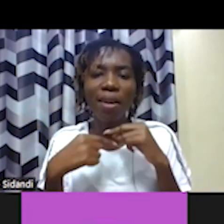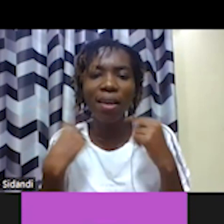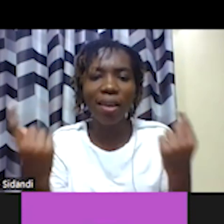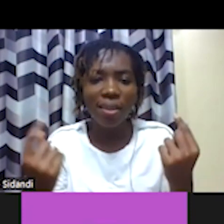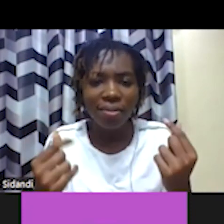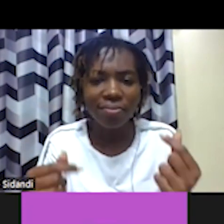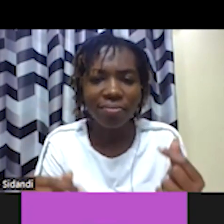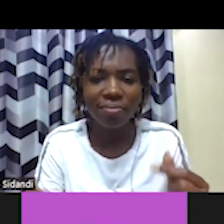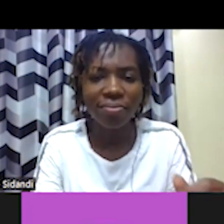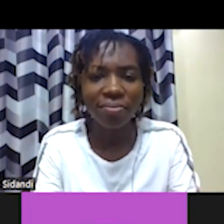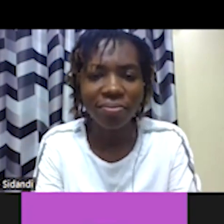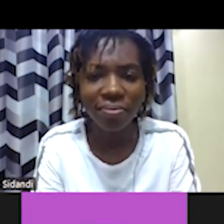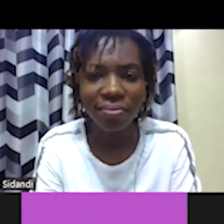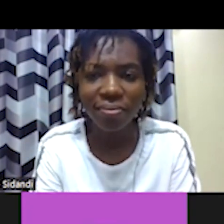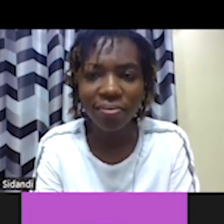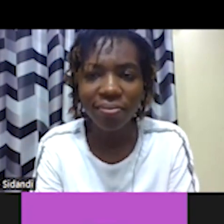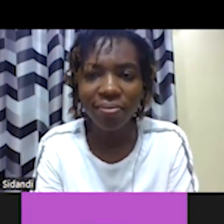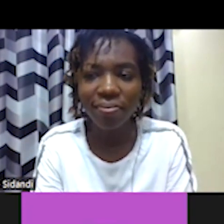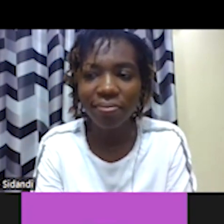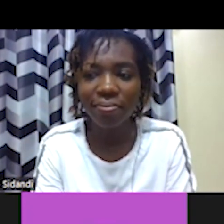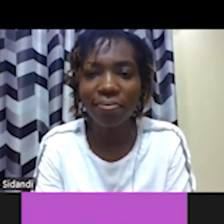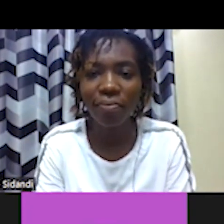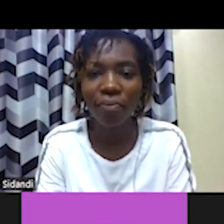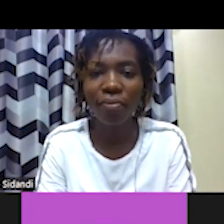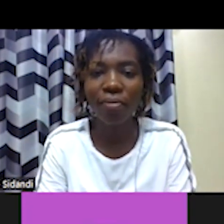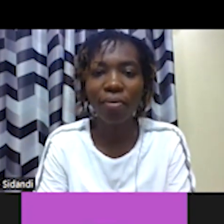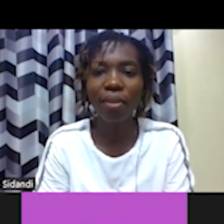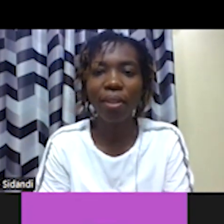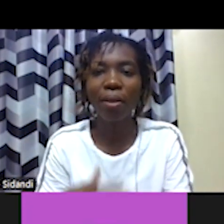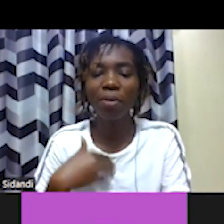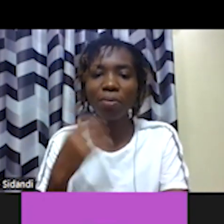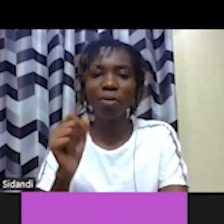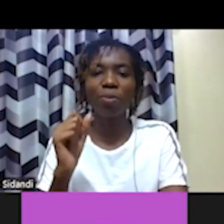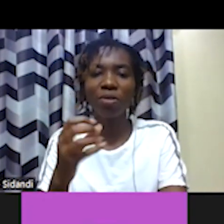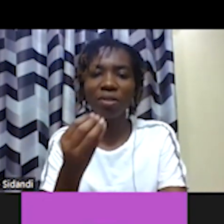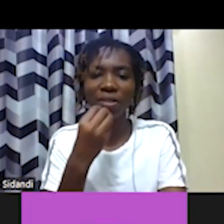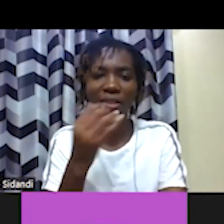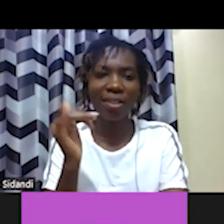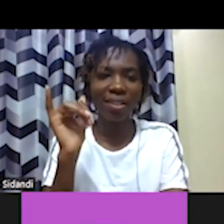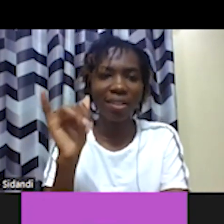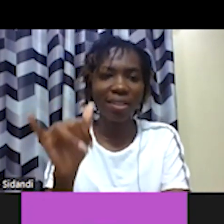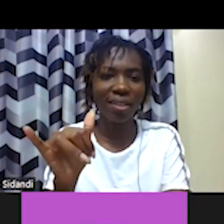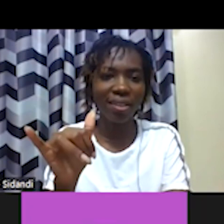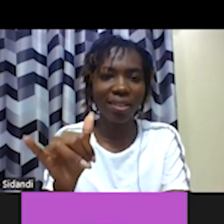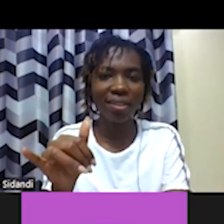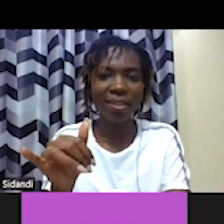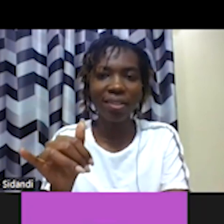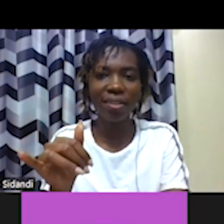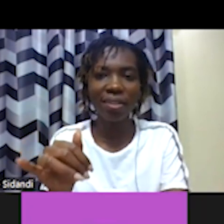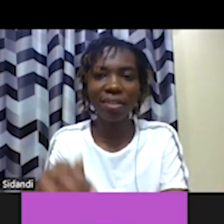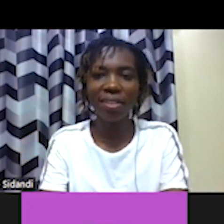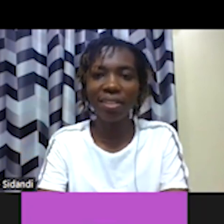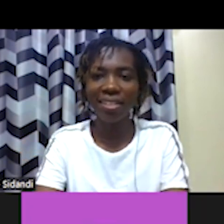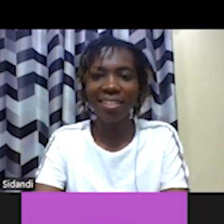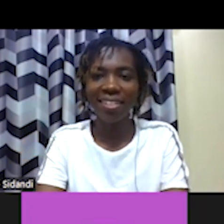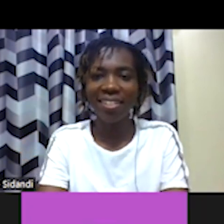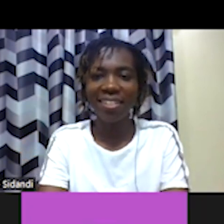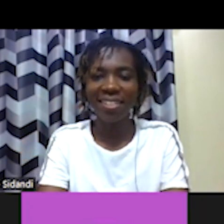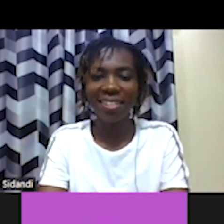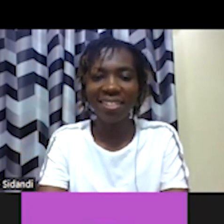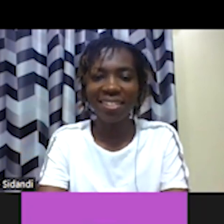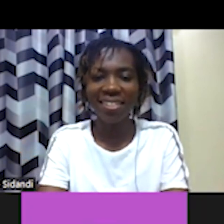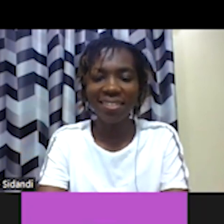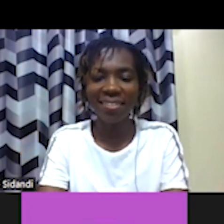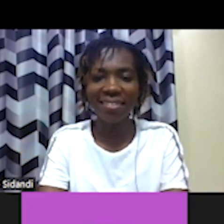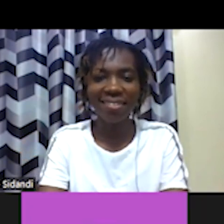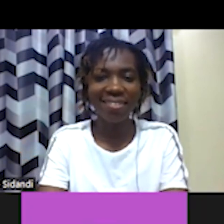person. Sagana. Yeah. Oh, so that I can eat the trout, you know. Yeah, bass. Exactly. Trout,